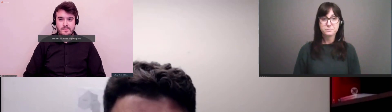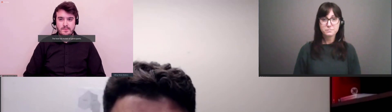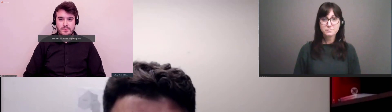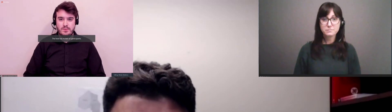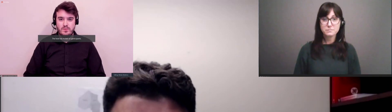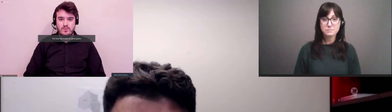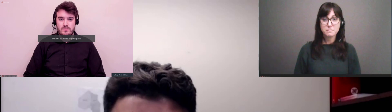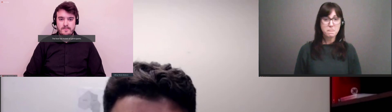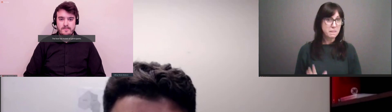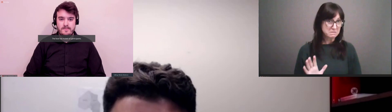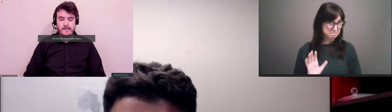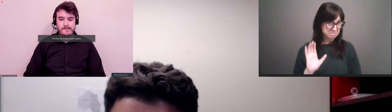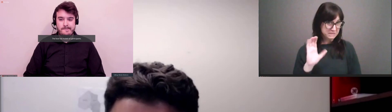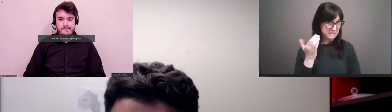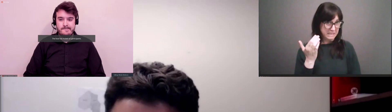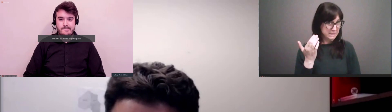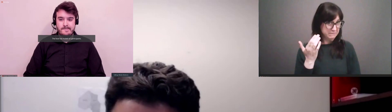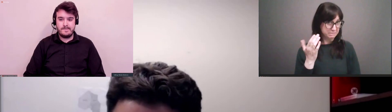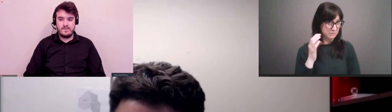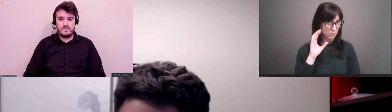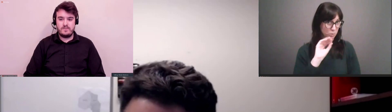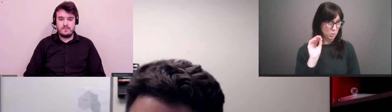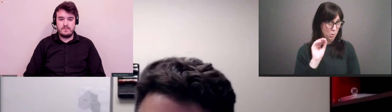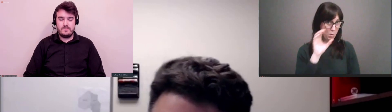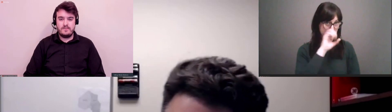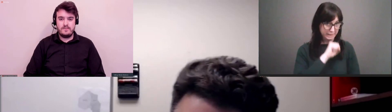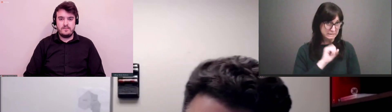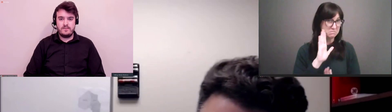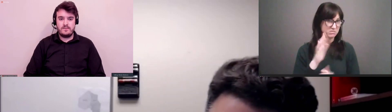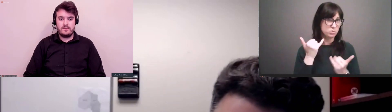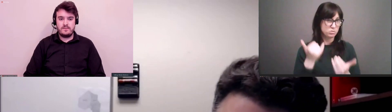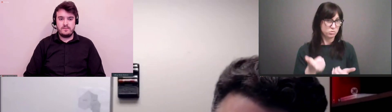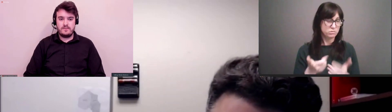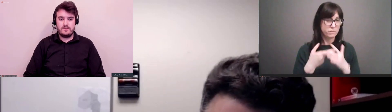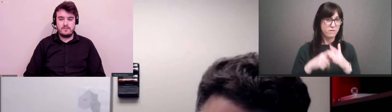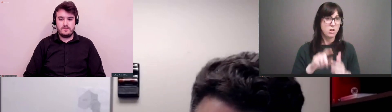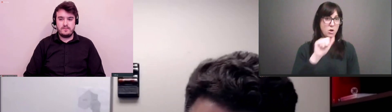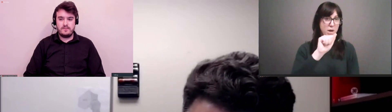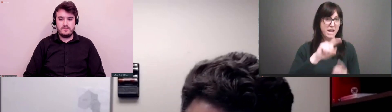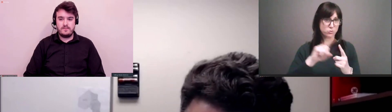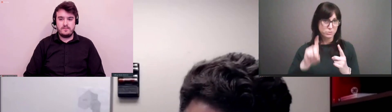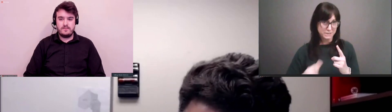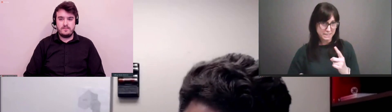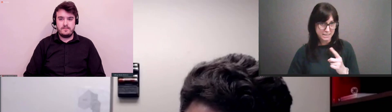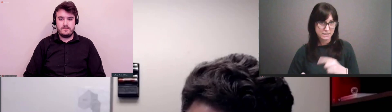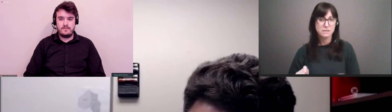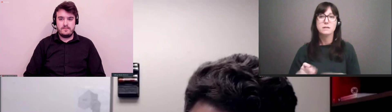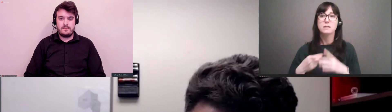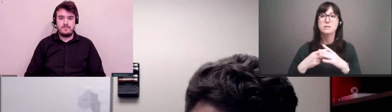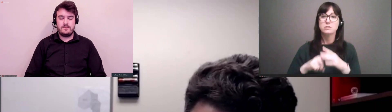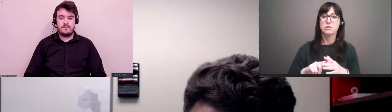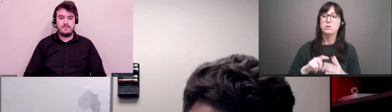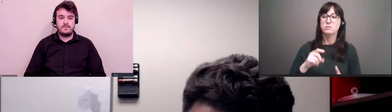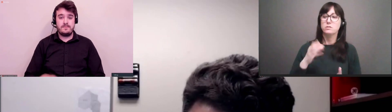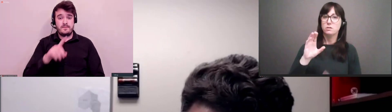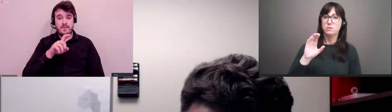So I'm not hearing that I missed anyone on that list, so we'll get started in alphabetical order, starting with 104.7